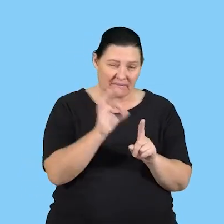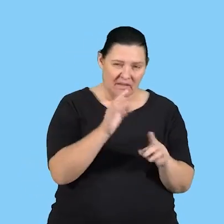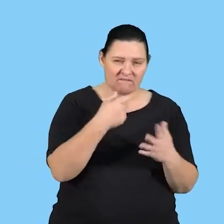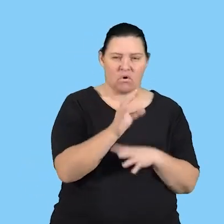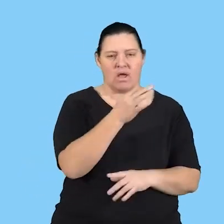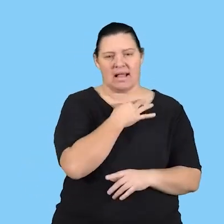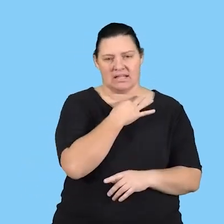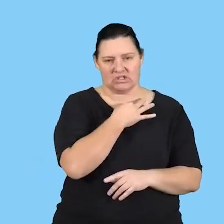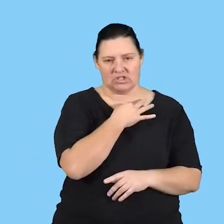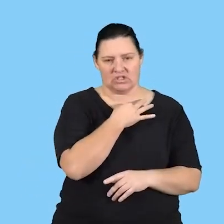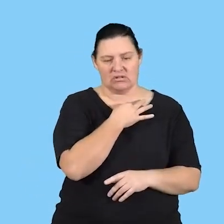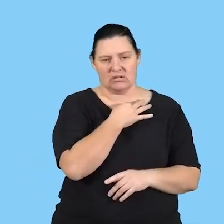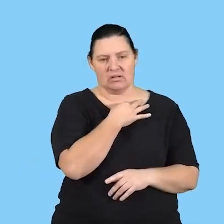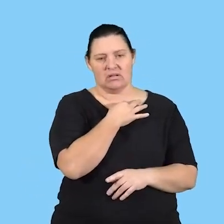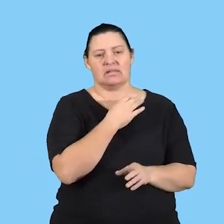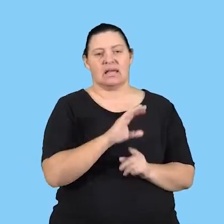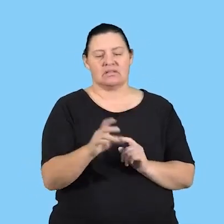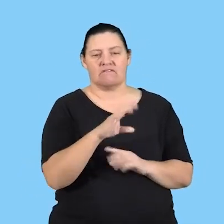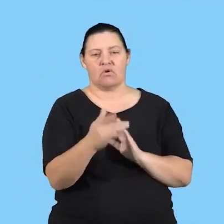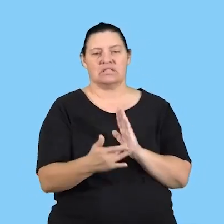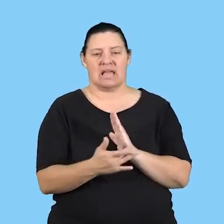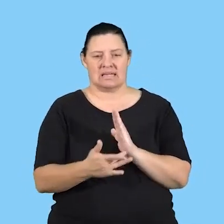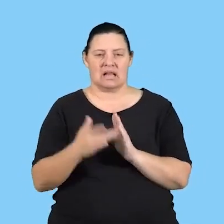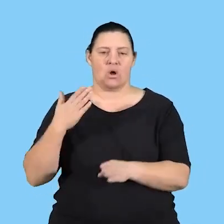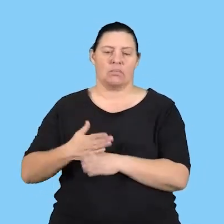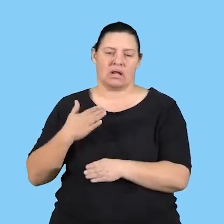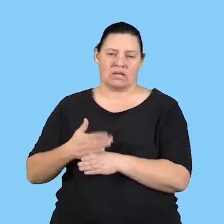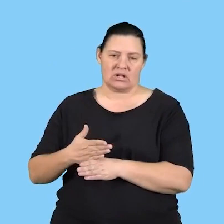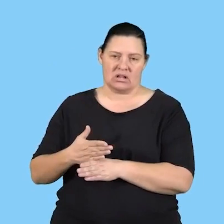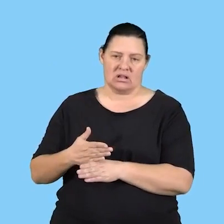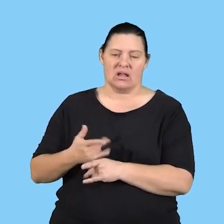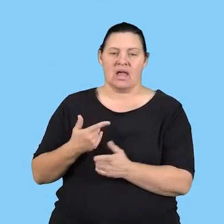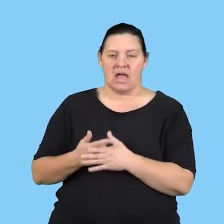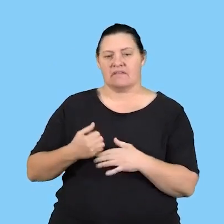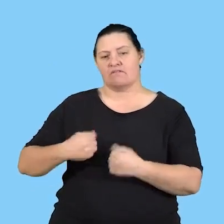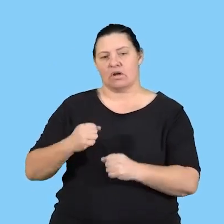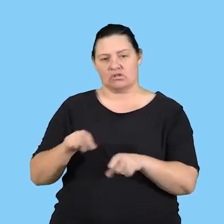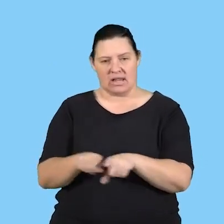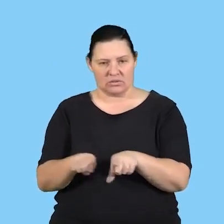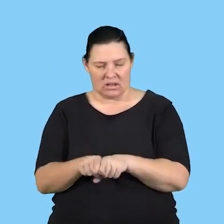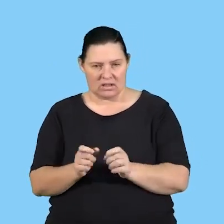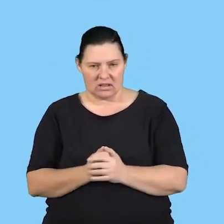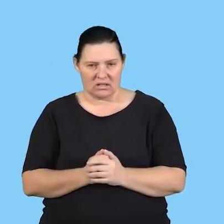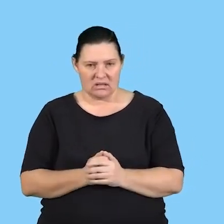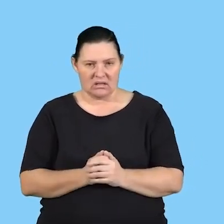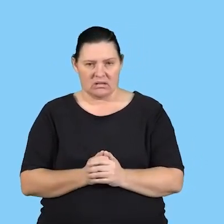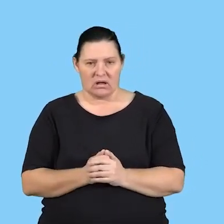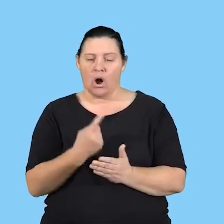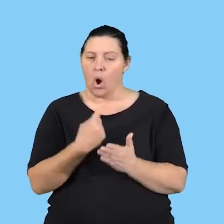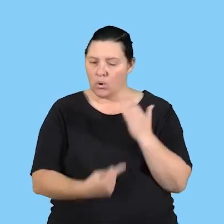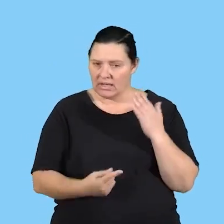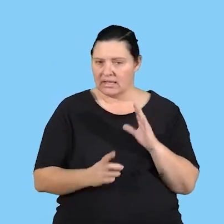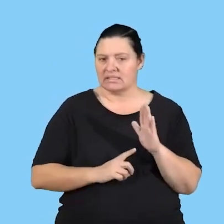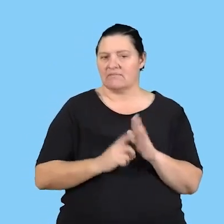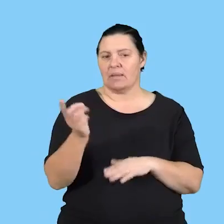English, and that is the case with technical, occupational and vocational as well, only